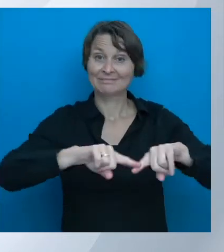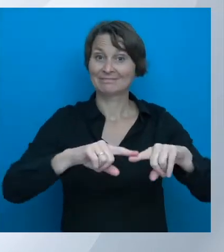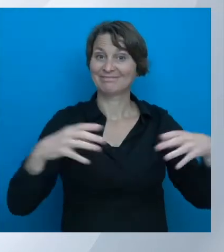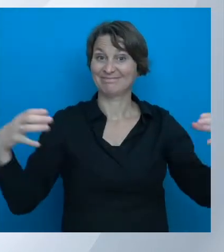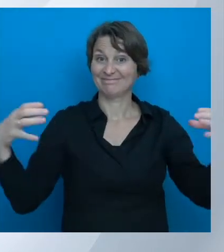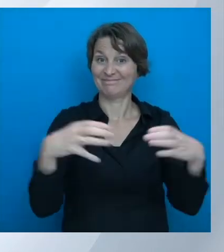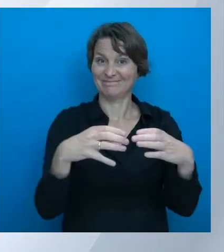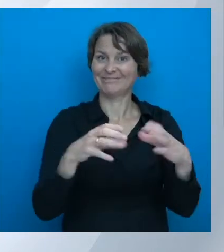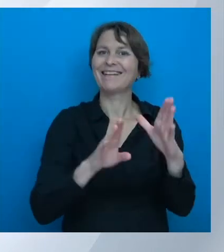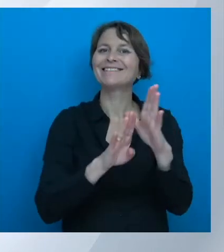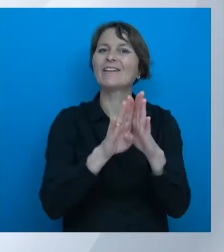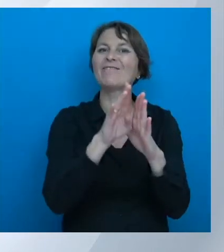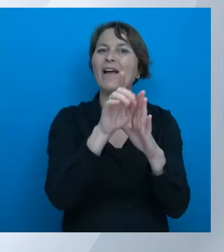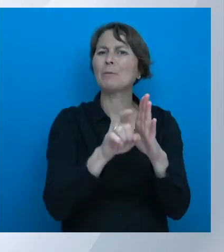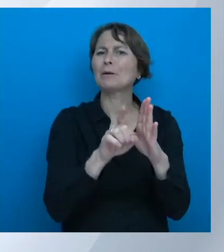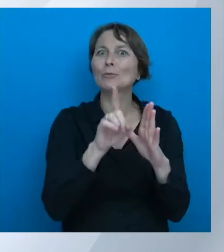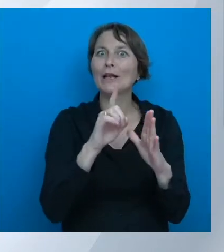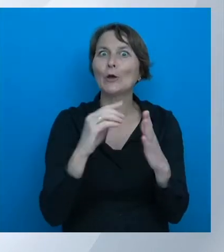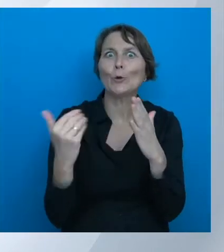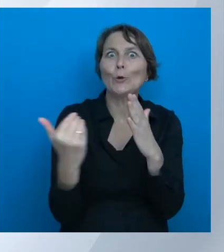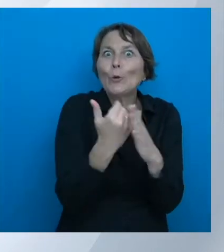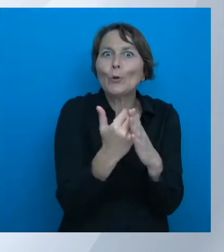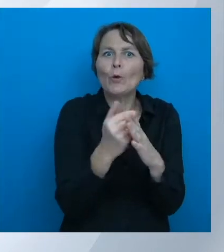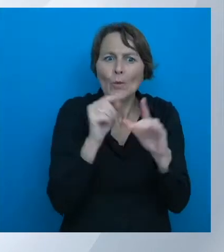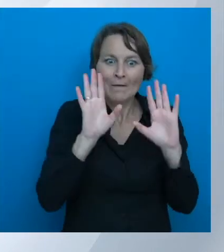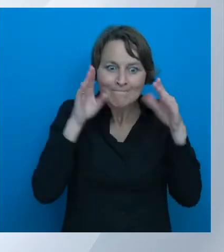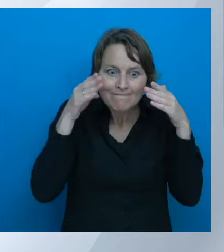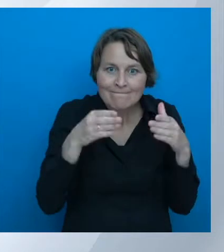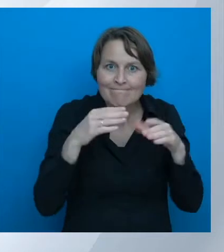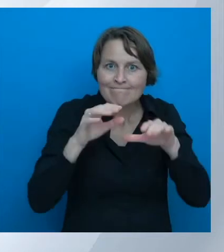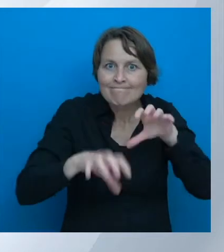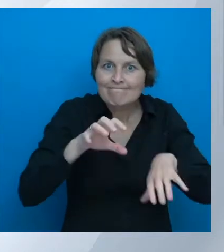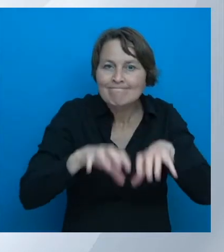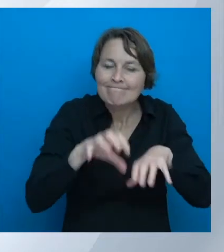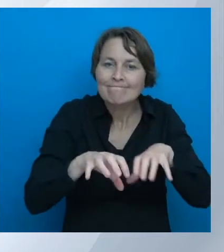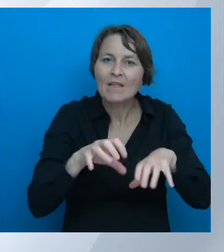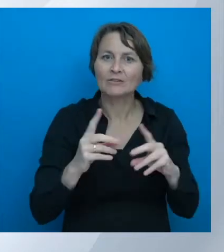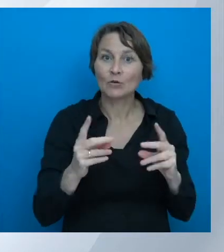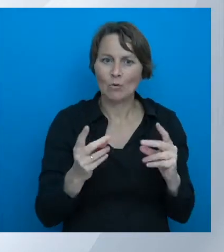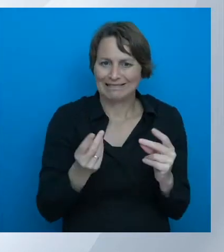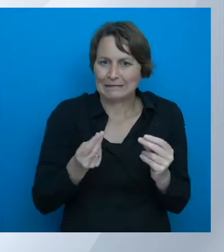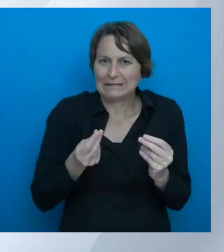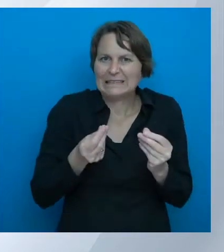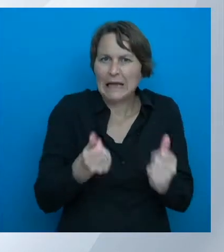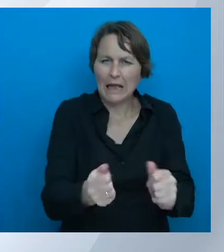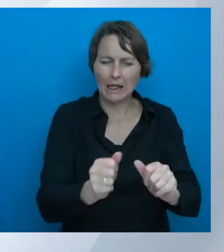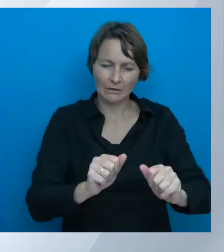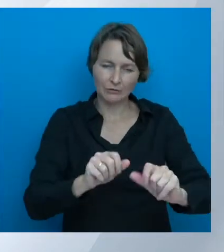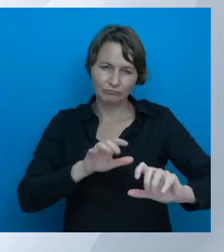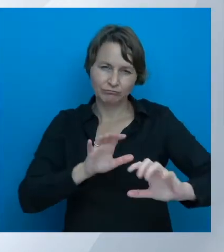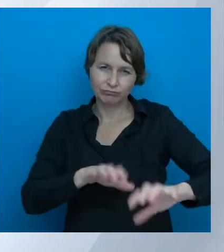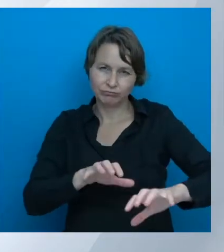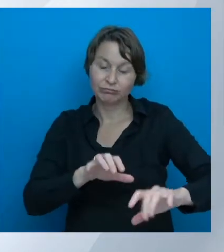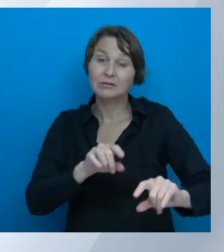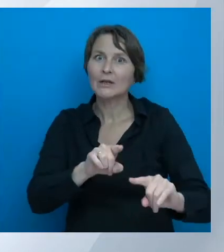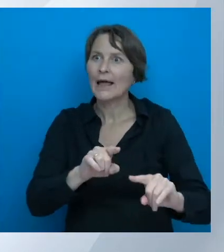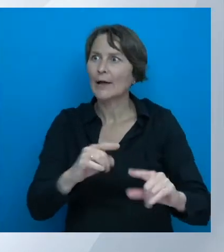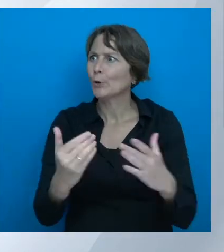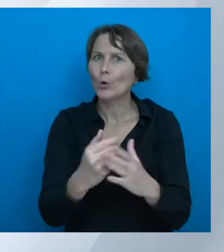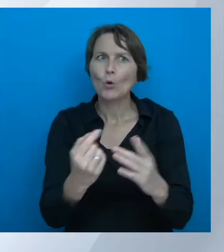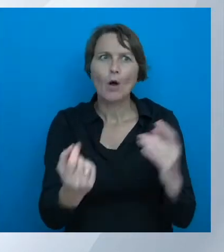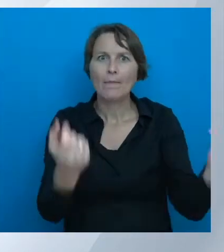things. We want to be able to keep our skills up to date with the new technologies that are coming along.